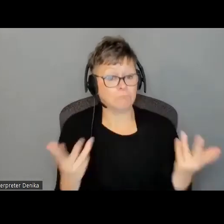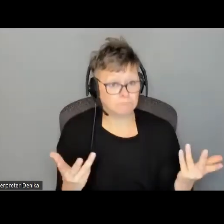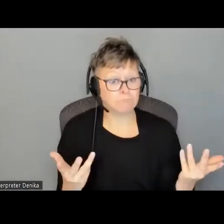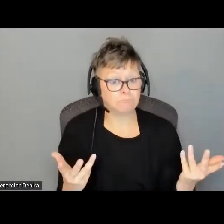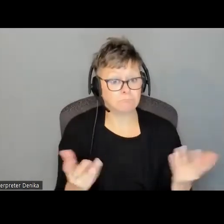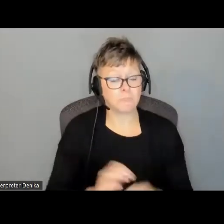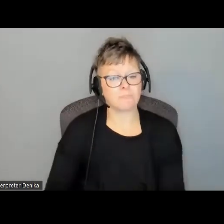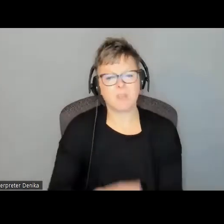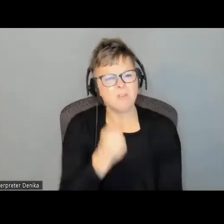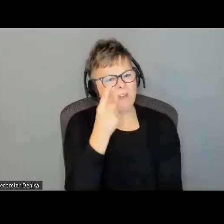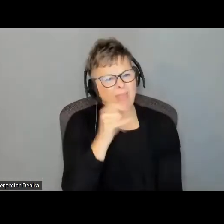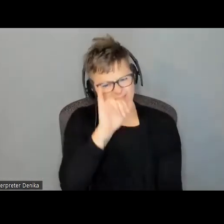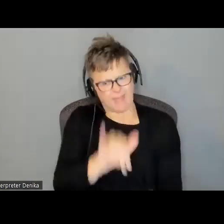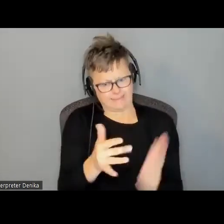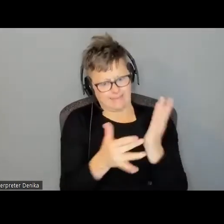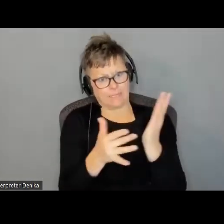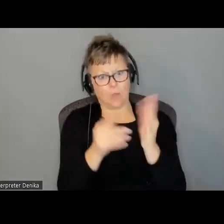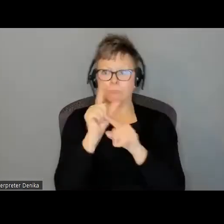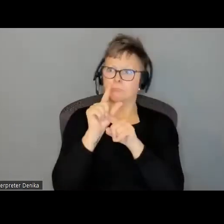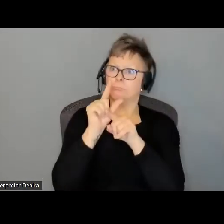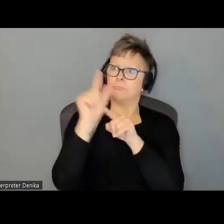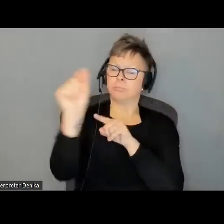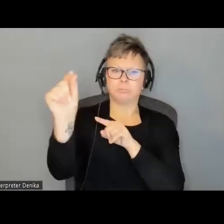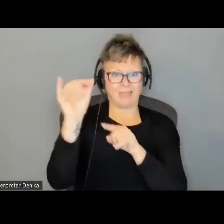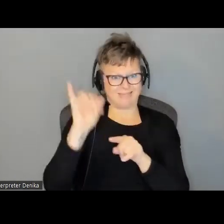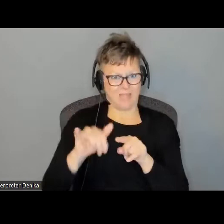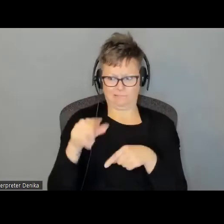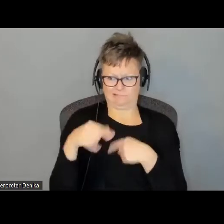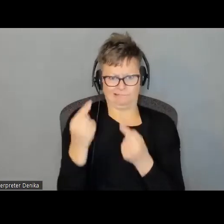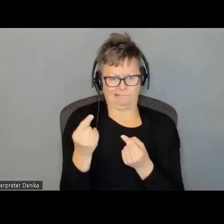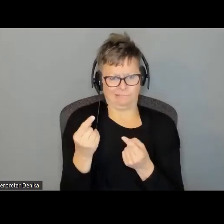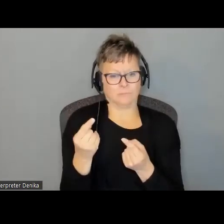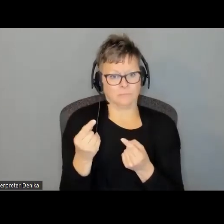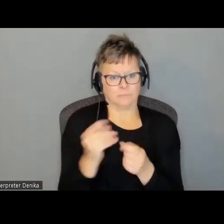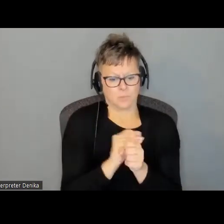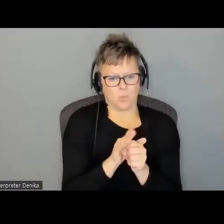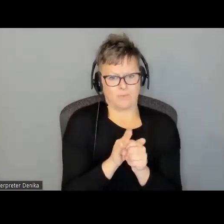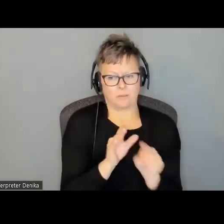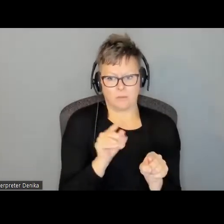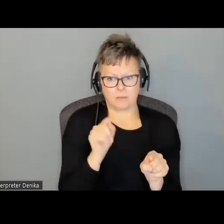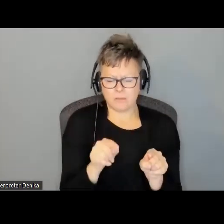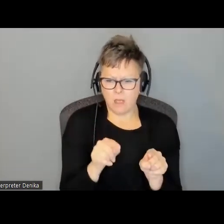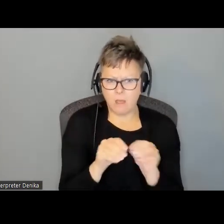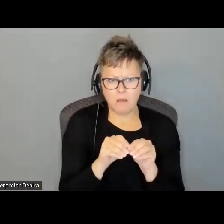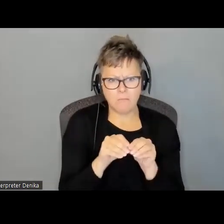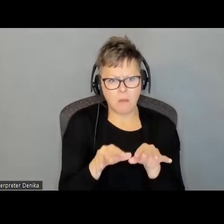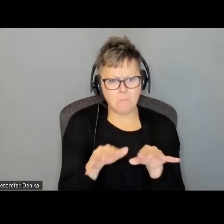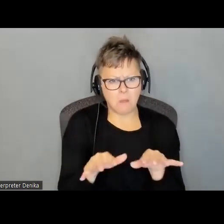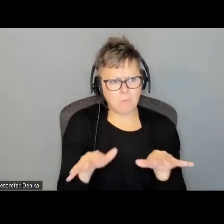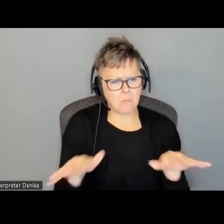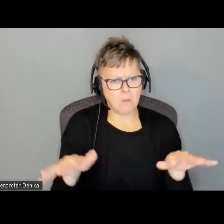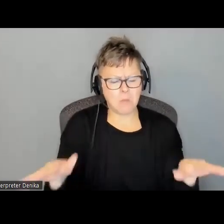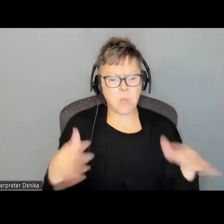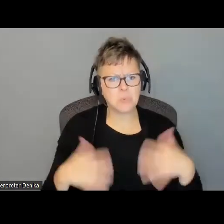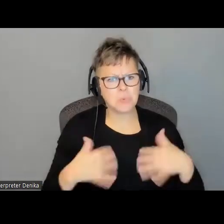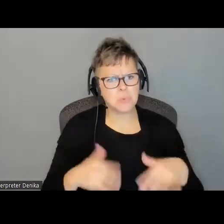of technology really goes right across every stage of our